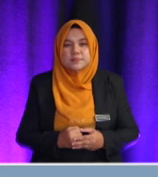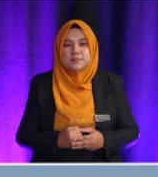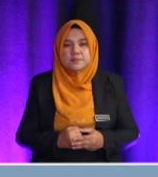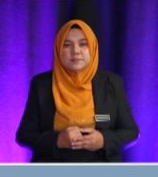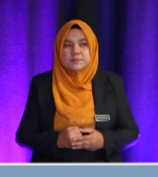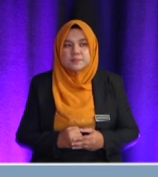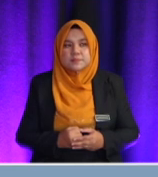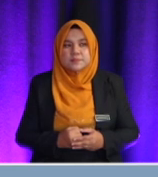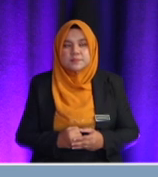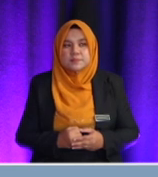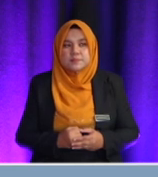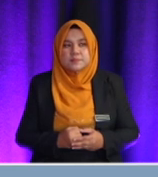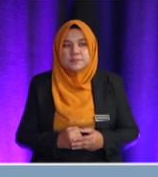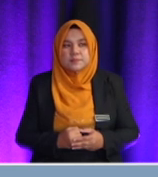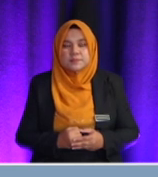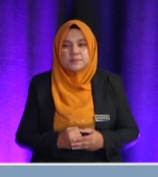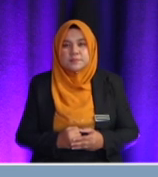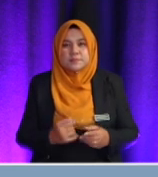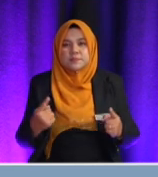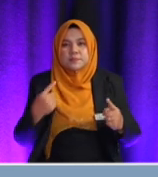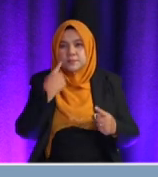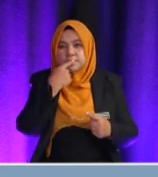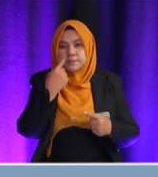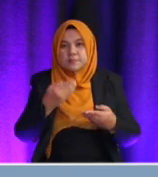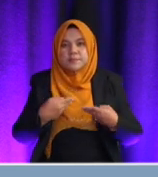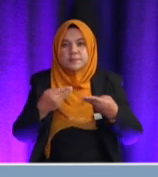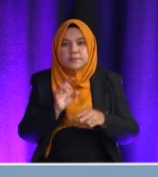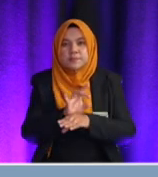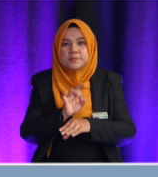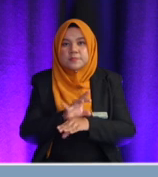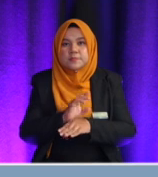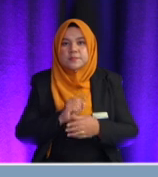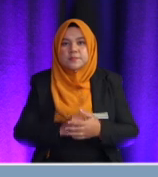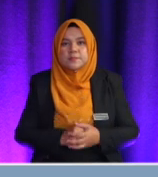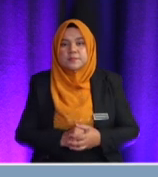yeah, to whom you want to give your advice to?